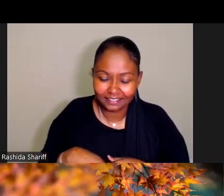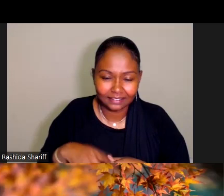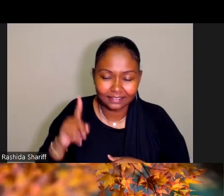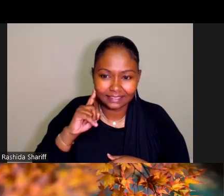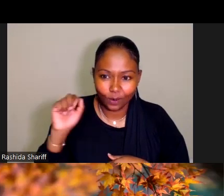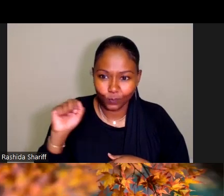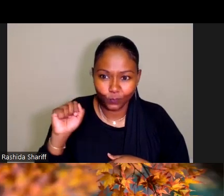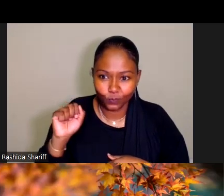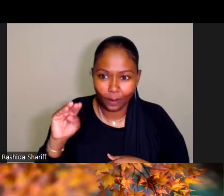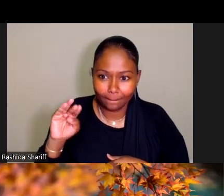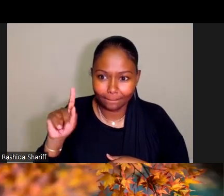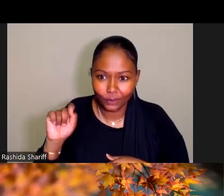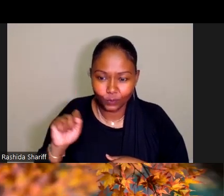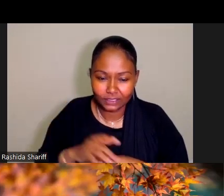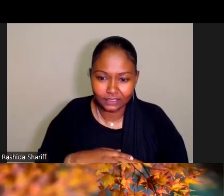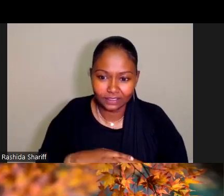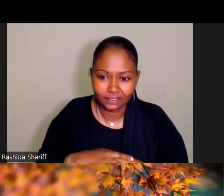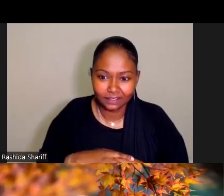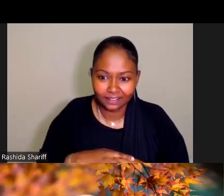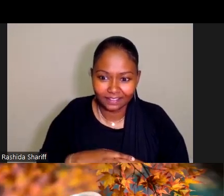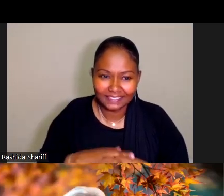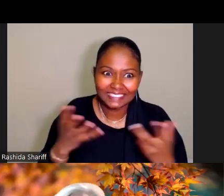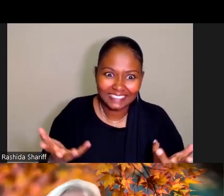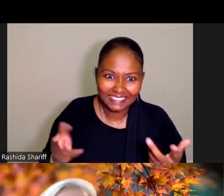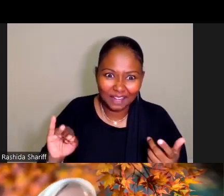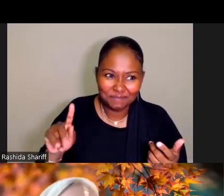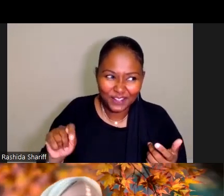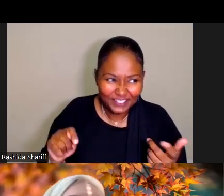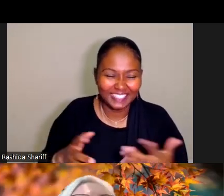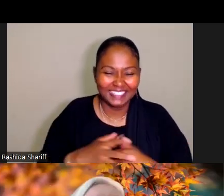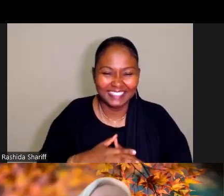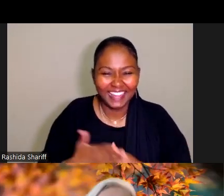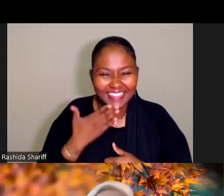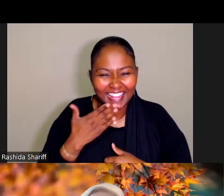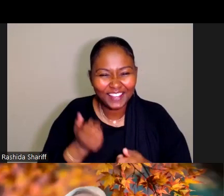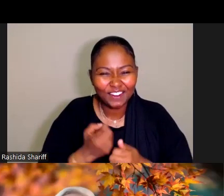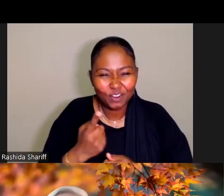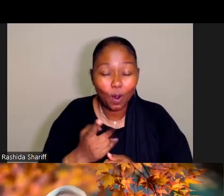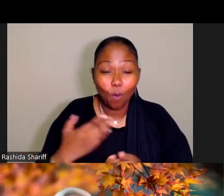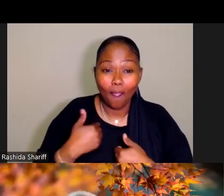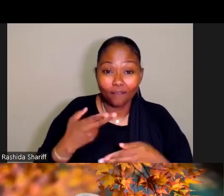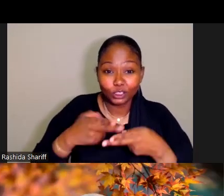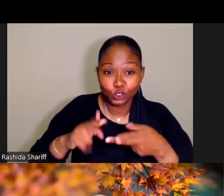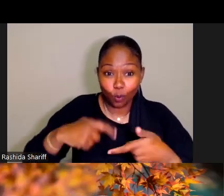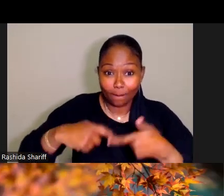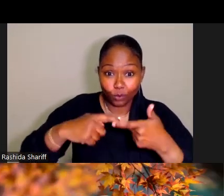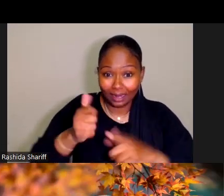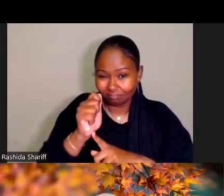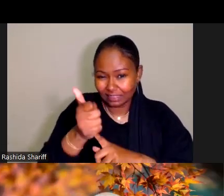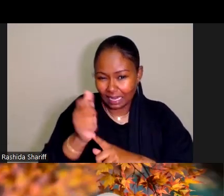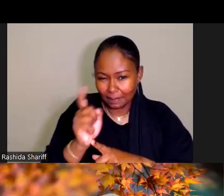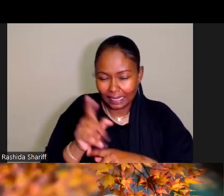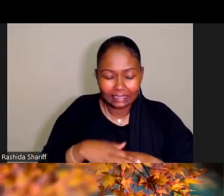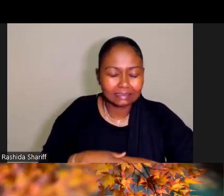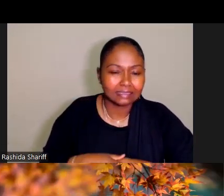You're muted, Carol. There we I go. am muted. Thank you, everyone. We're going to take a short break, 10 minutes. So